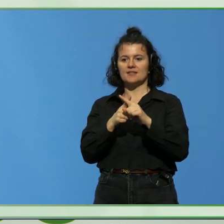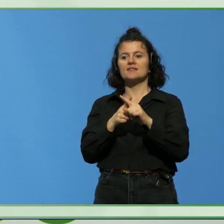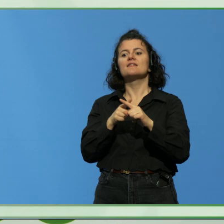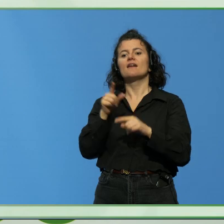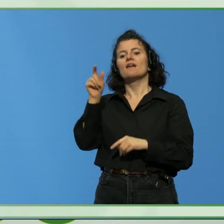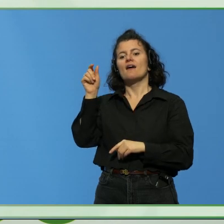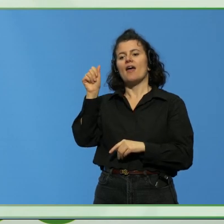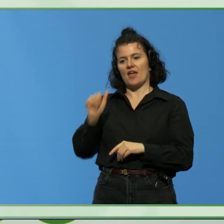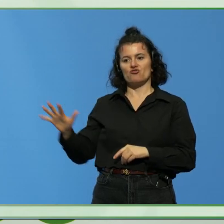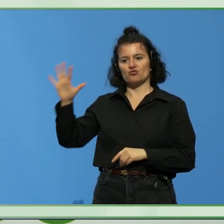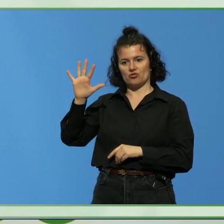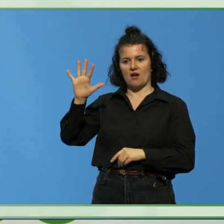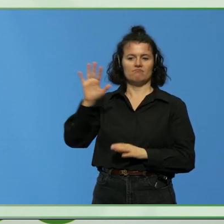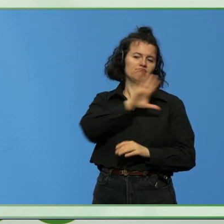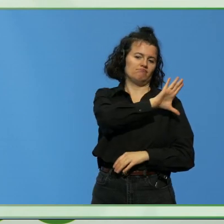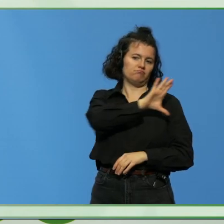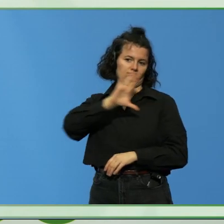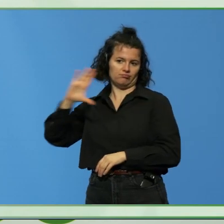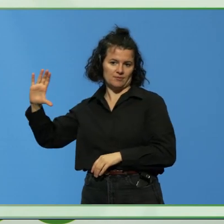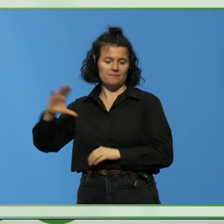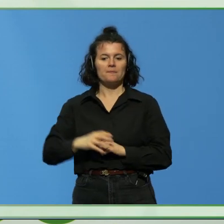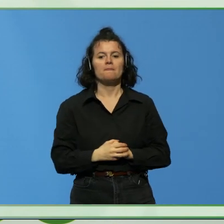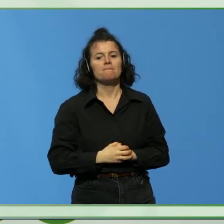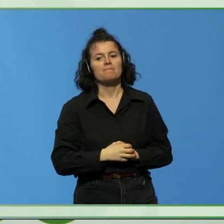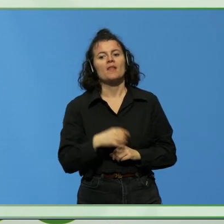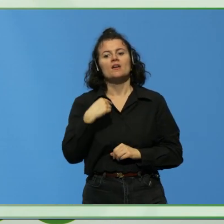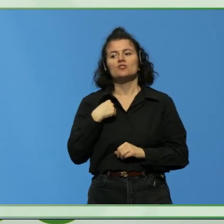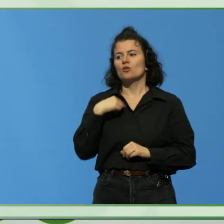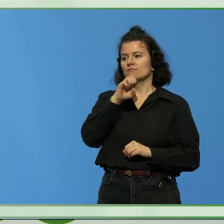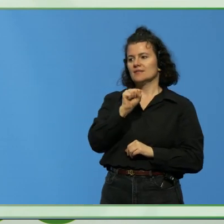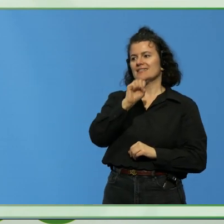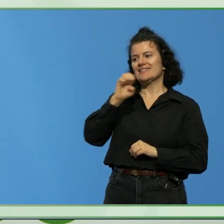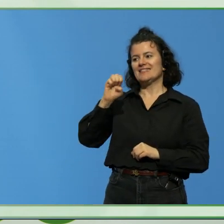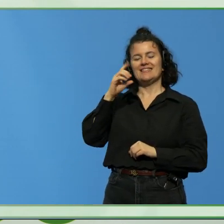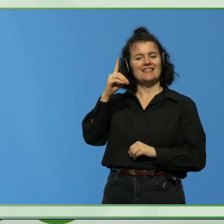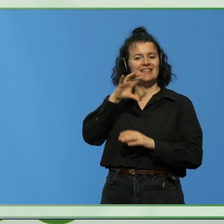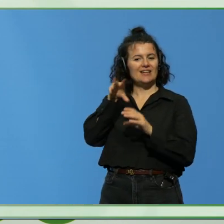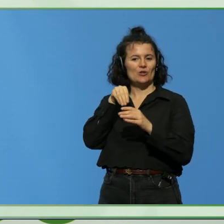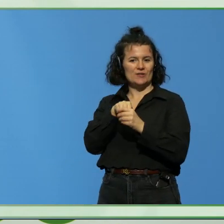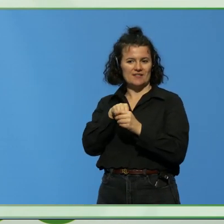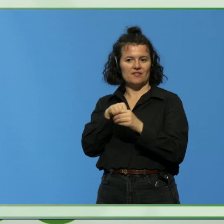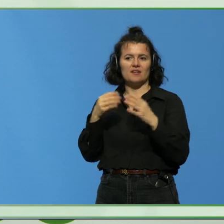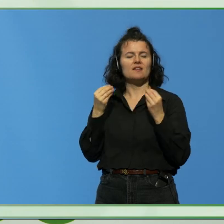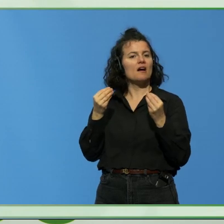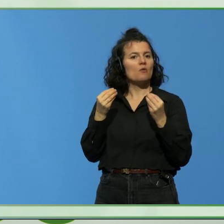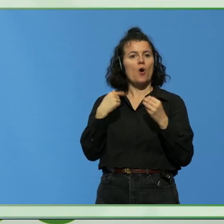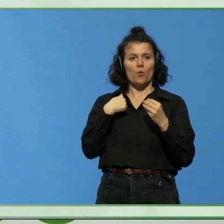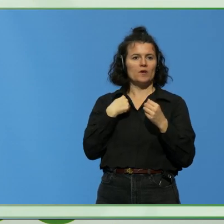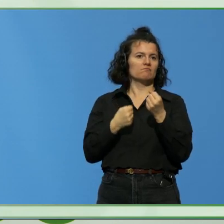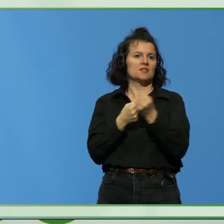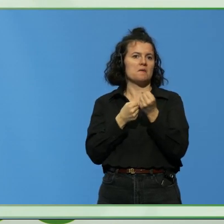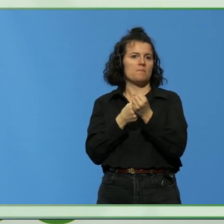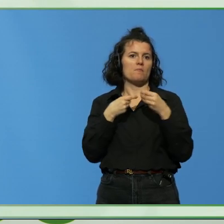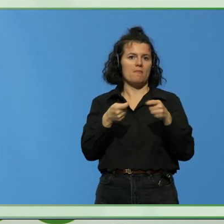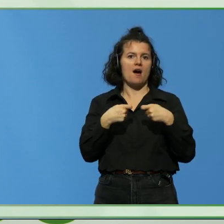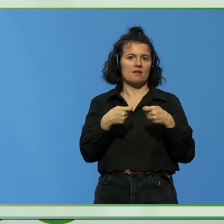SeedStart has as a mission to support entrepreneurs in emerging markets by giving access to know-how, capital, and community. And